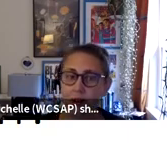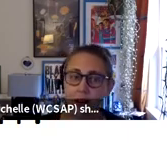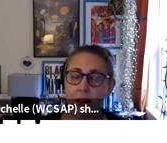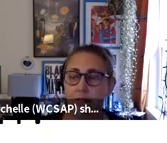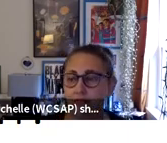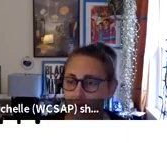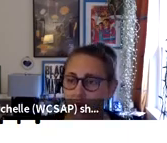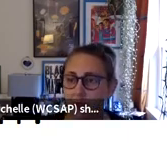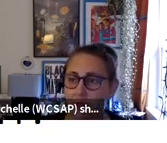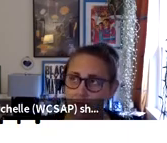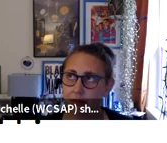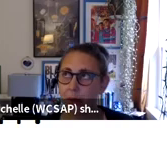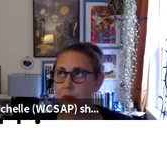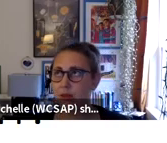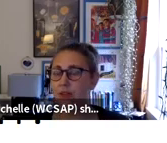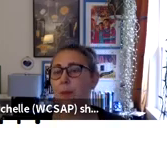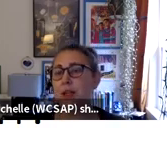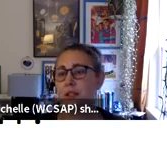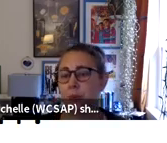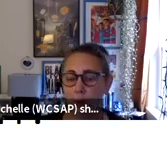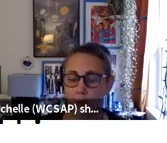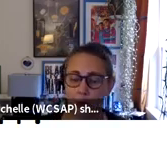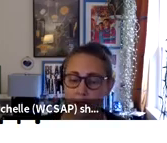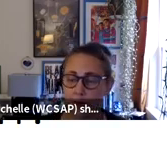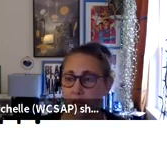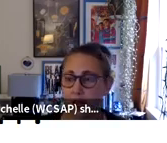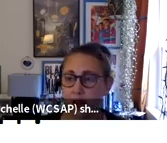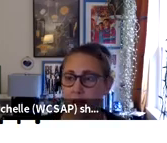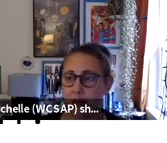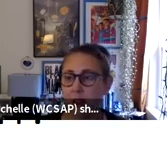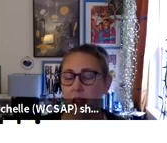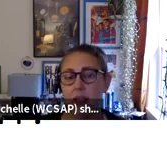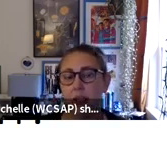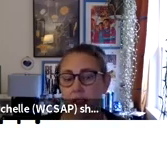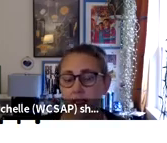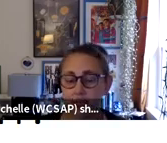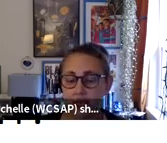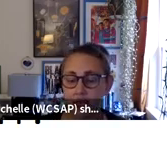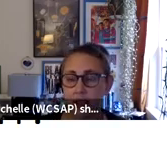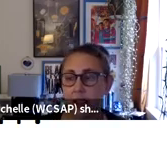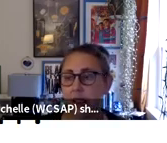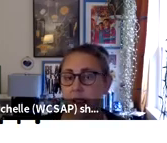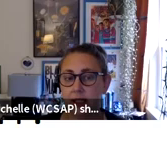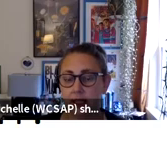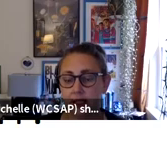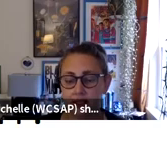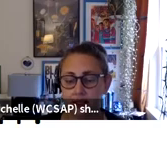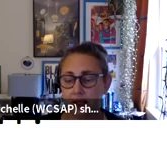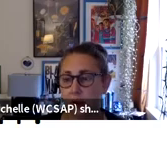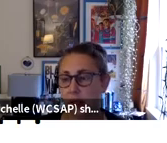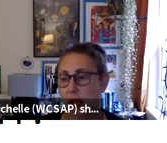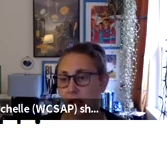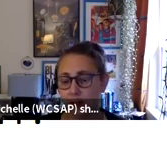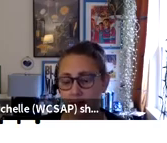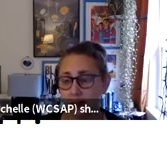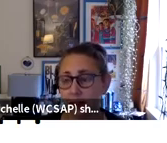in kind of most developmentally appropriate ways that we can. Listening is, it's like